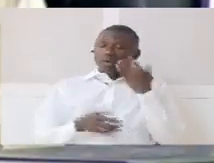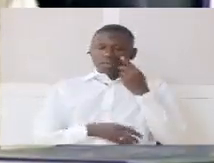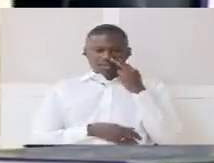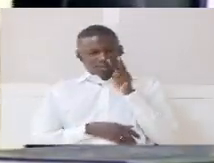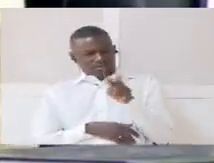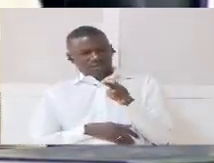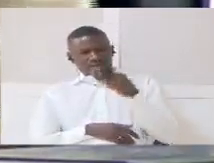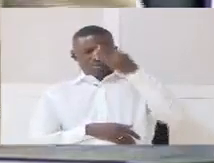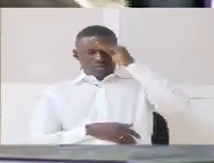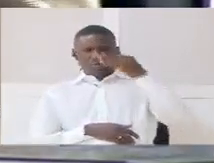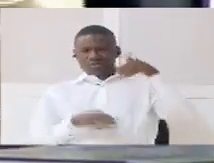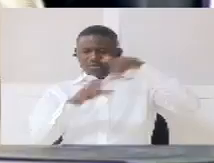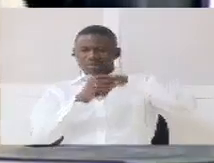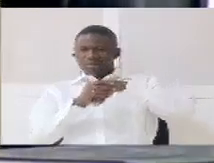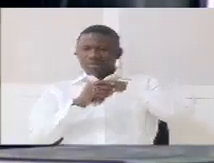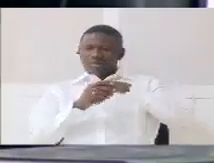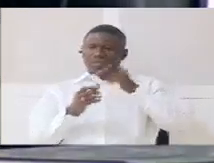being enrolled into the services,